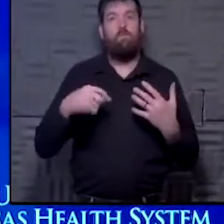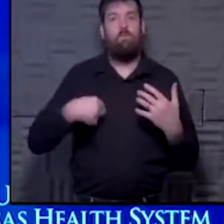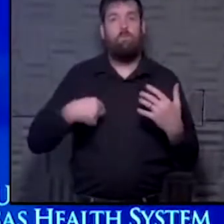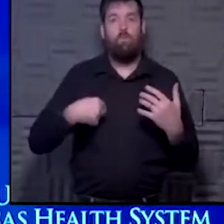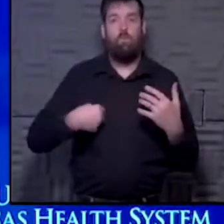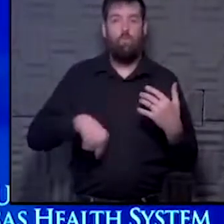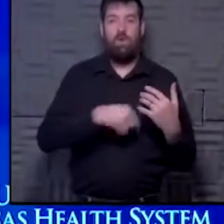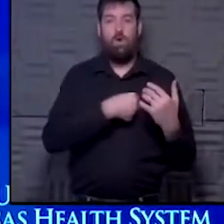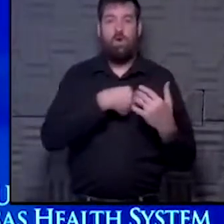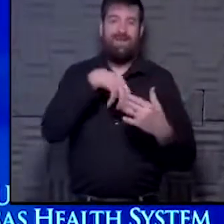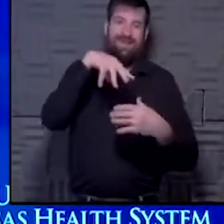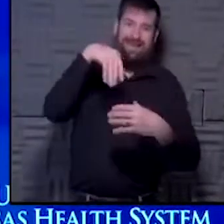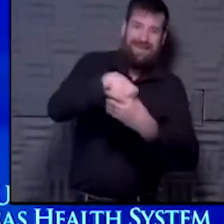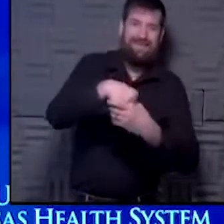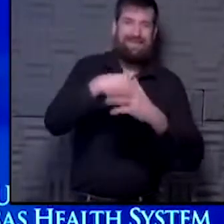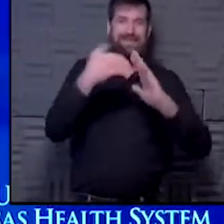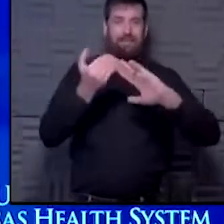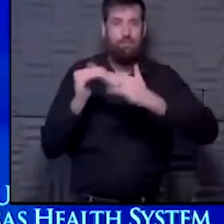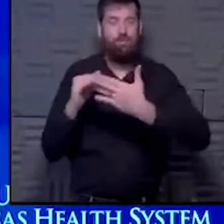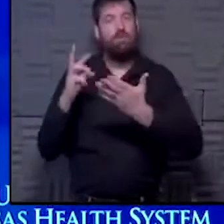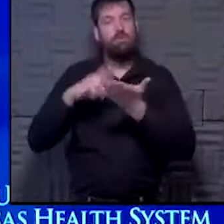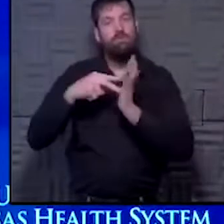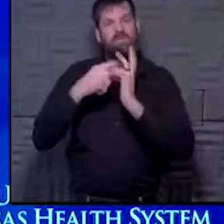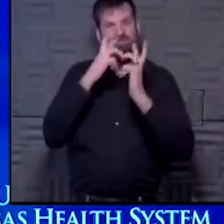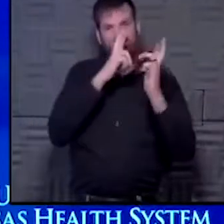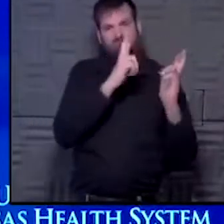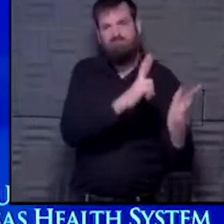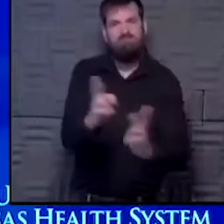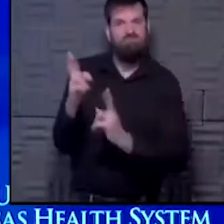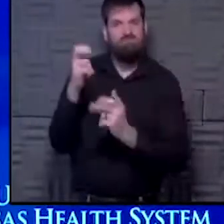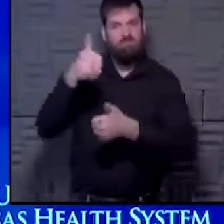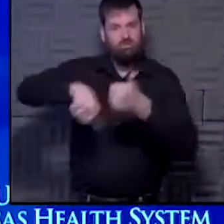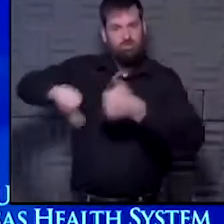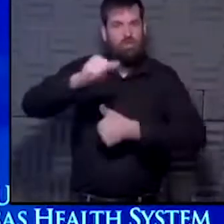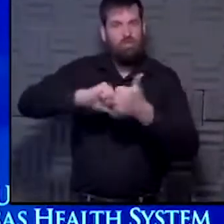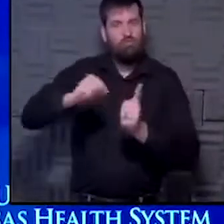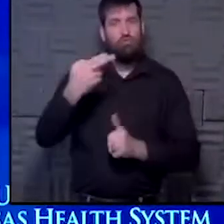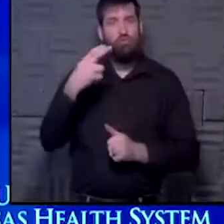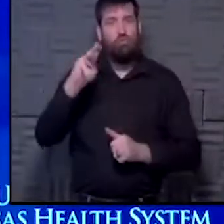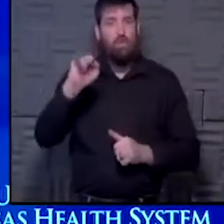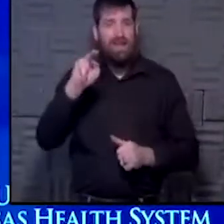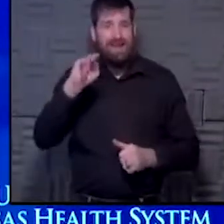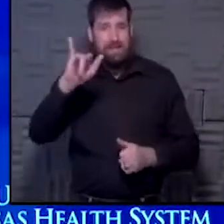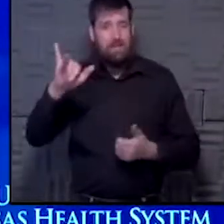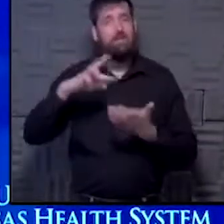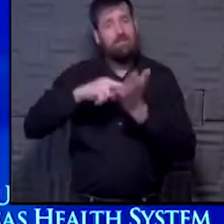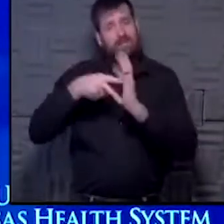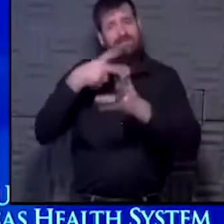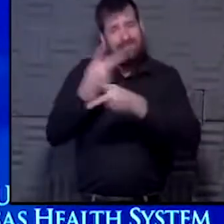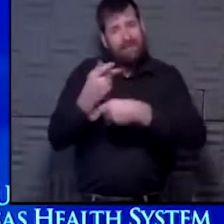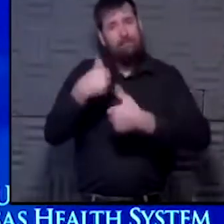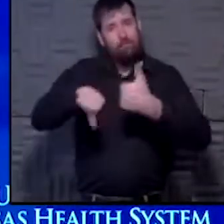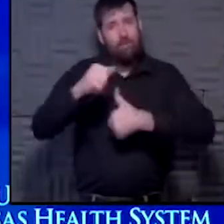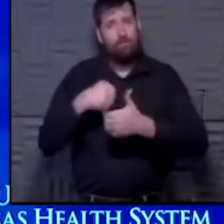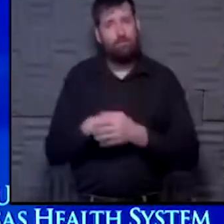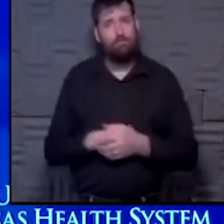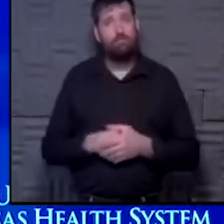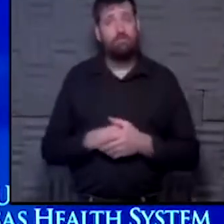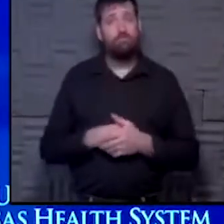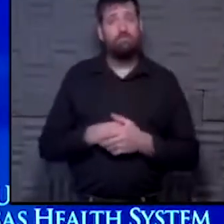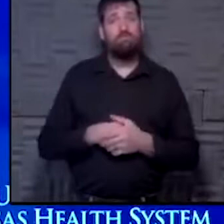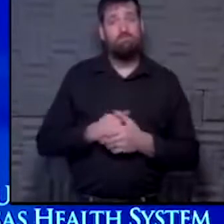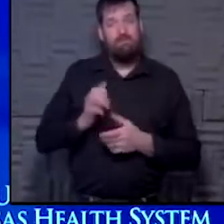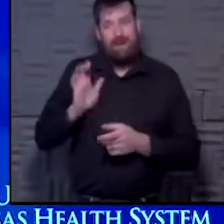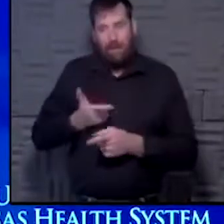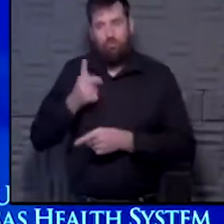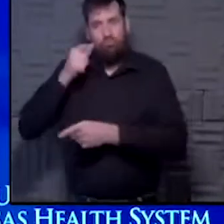in community means that we respect each other's humanity, which means we have to do those things that take care of each other. Right. We are our brother's keeper,